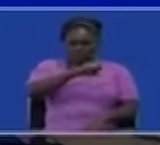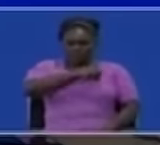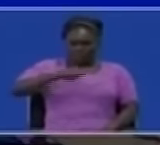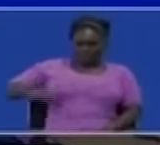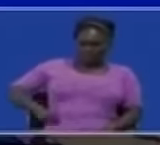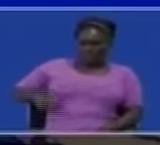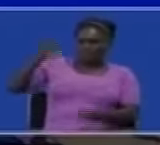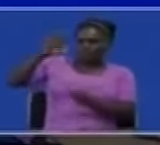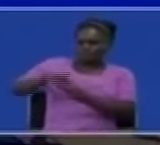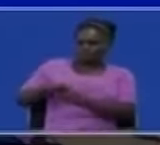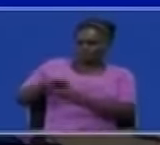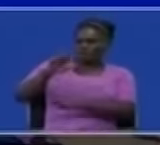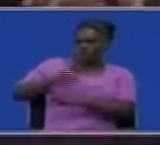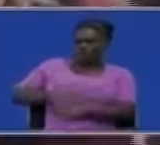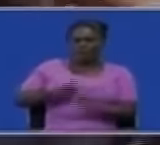votes on the bill.